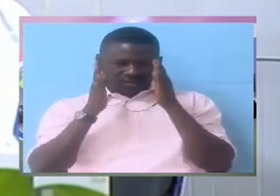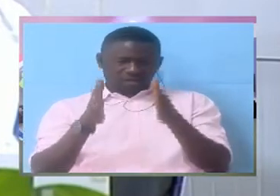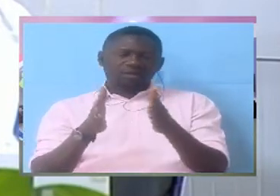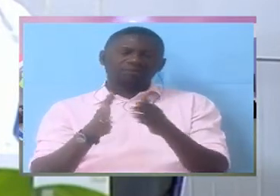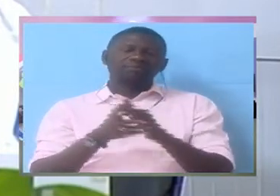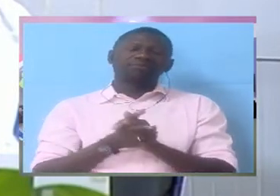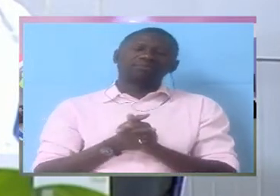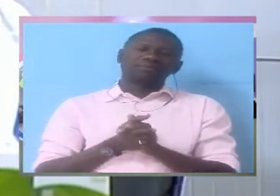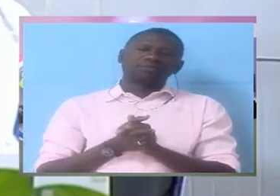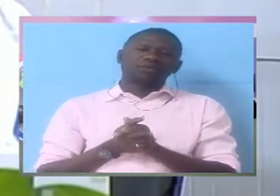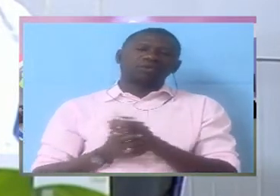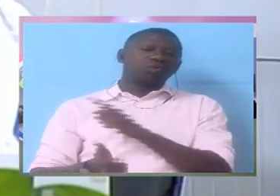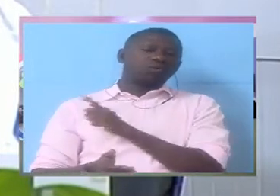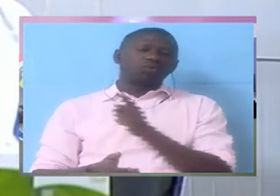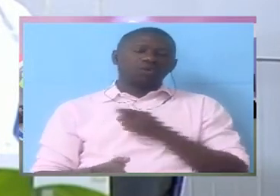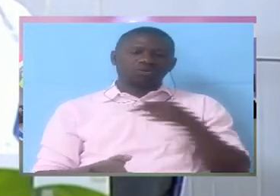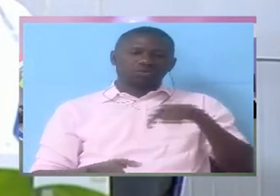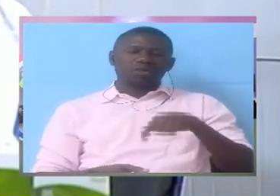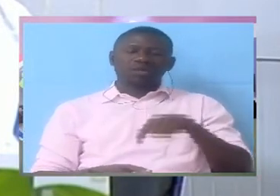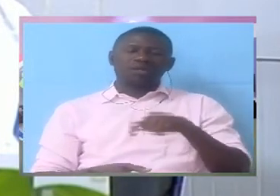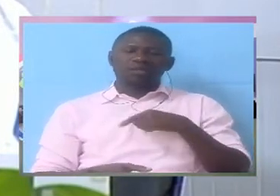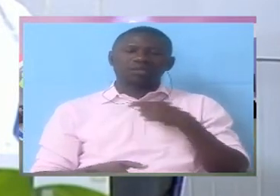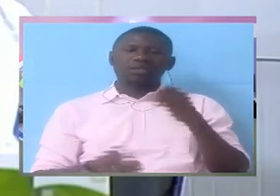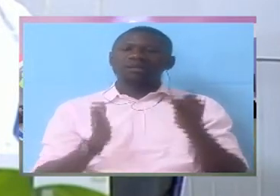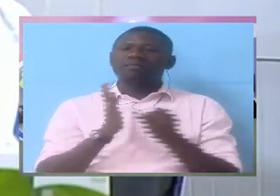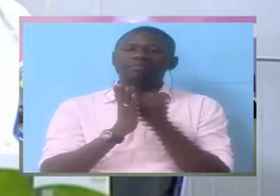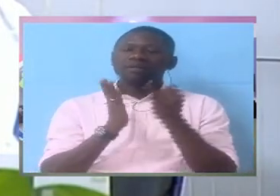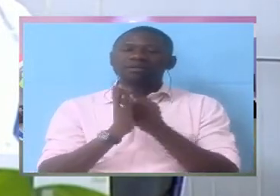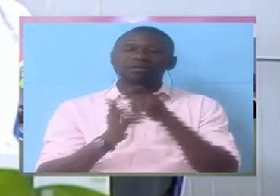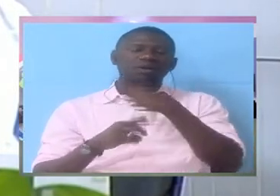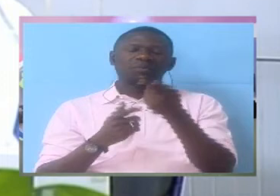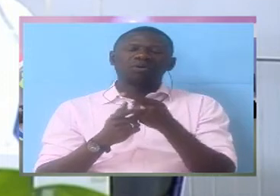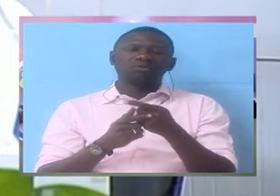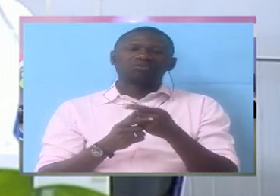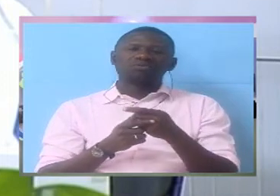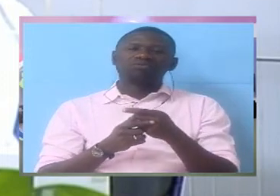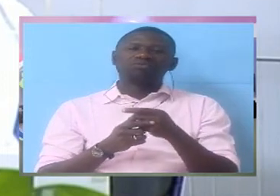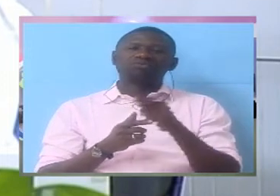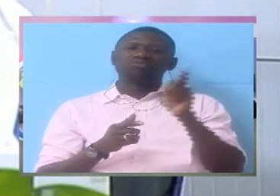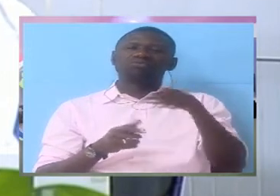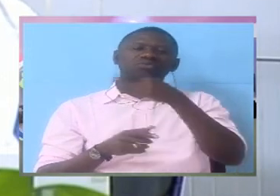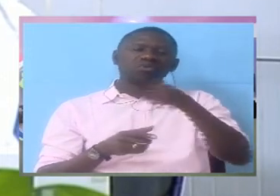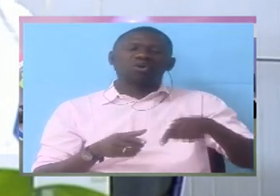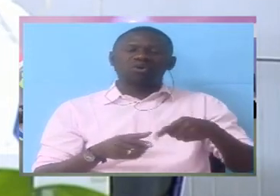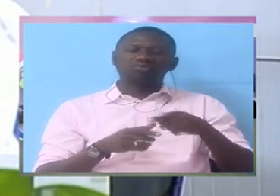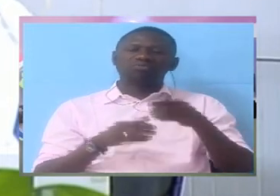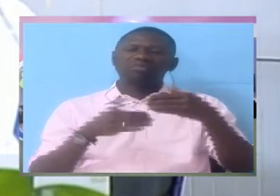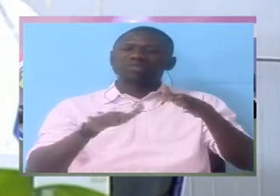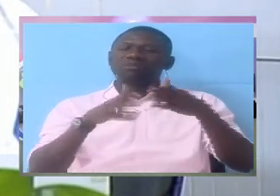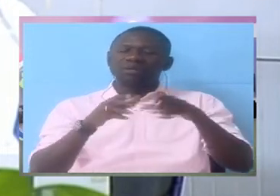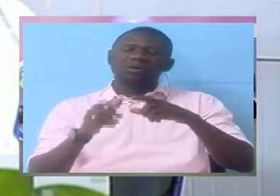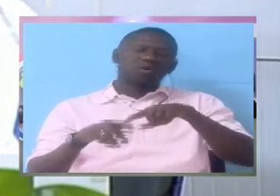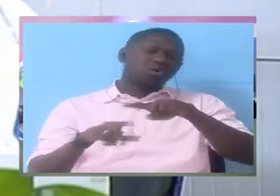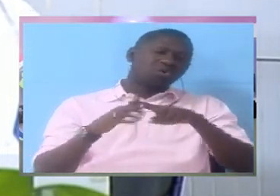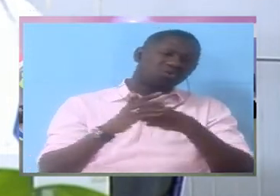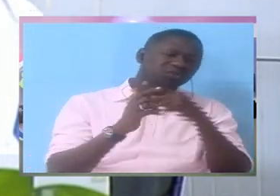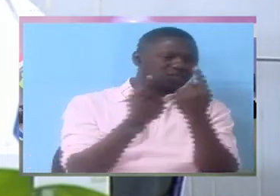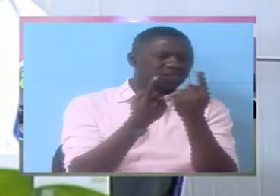not here investigating unlawful dismissals and things like that.